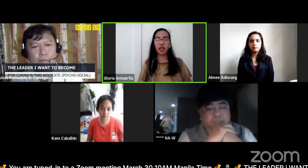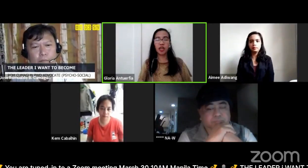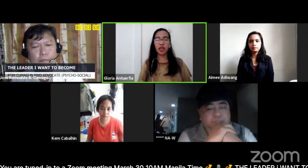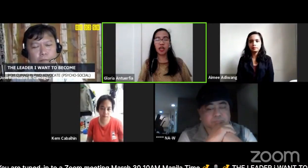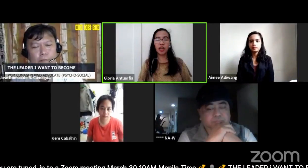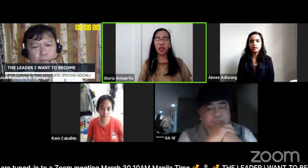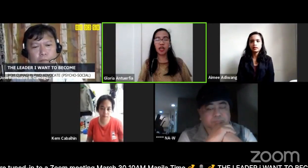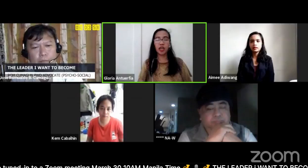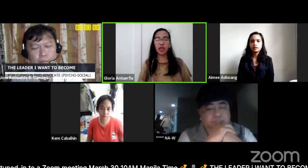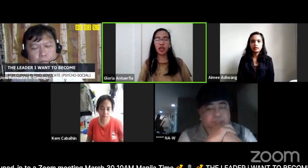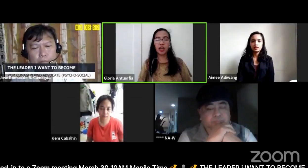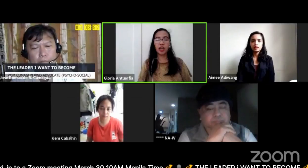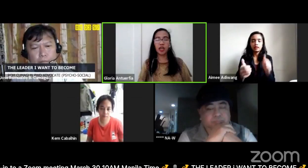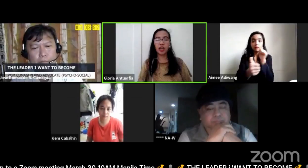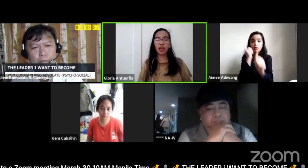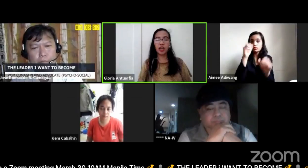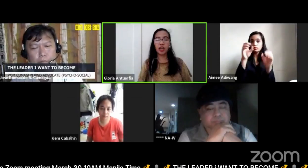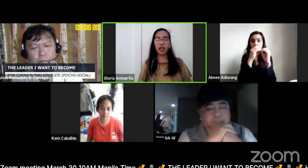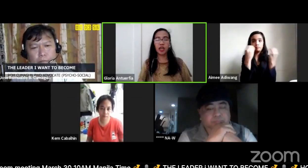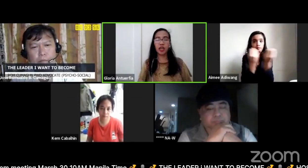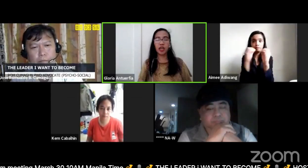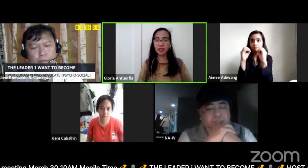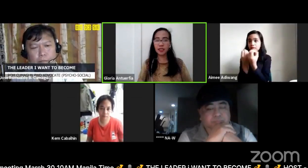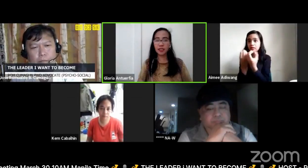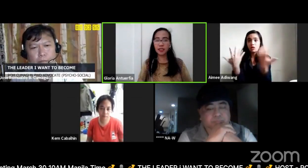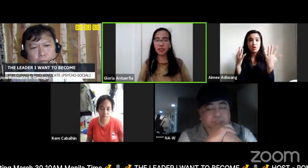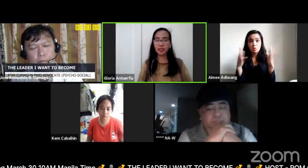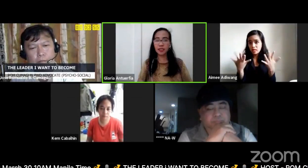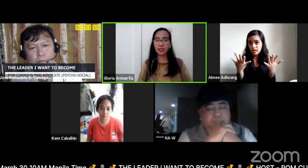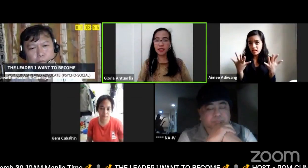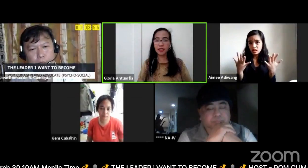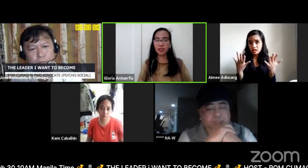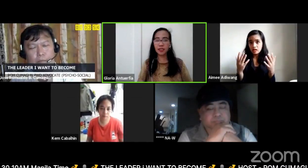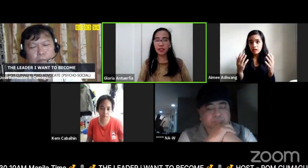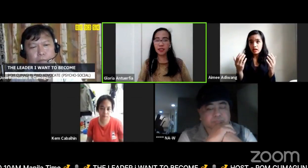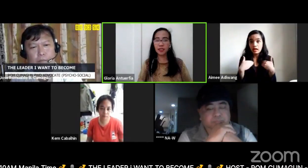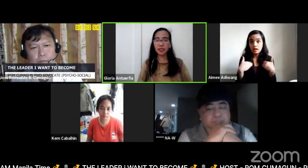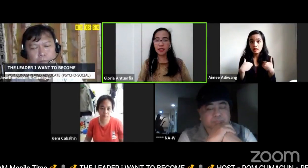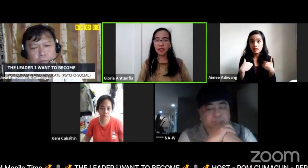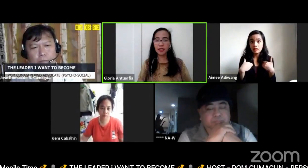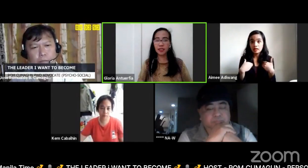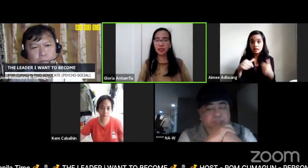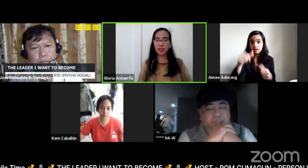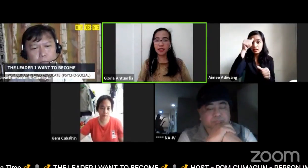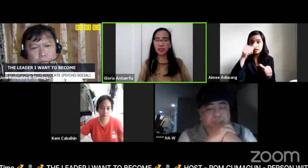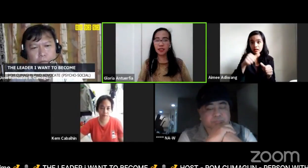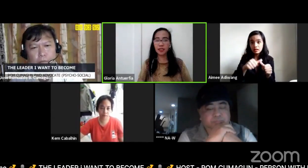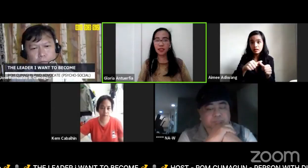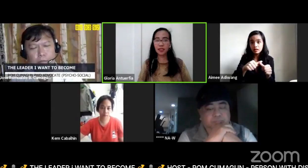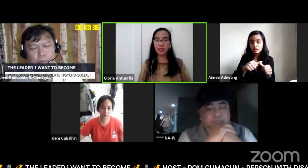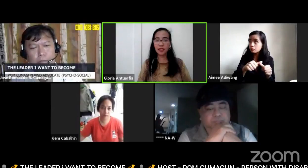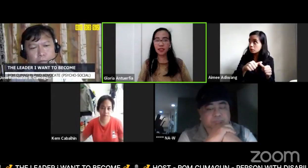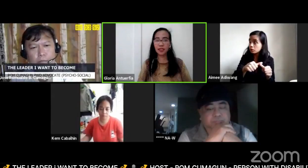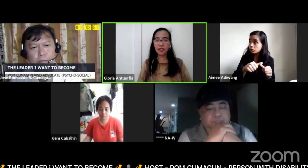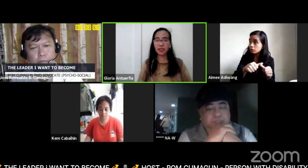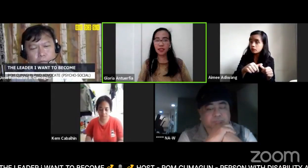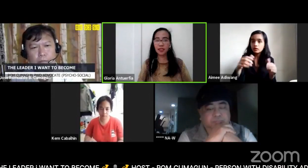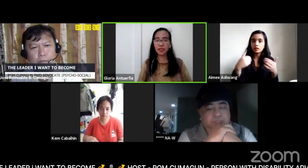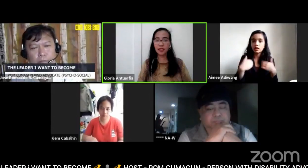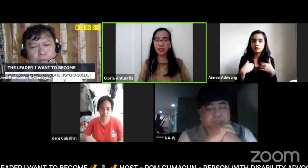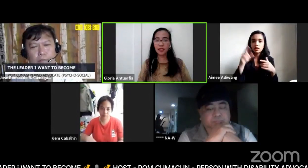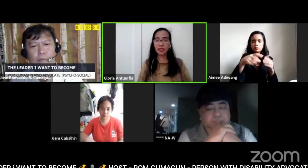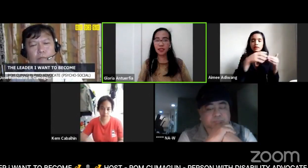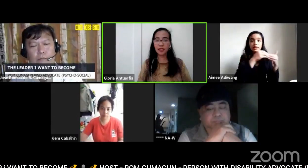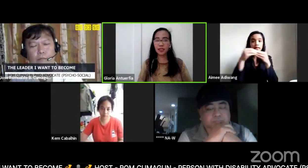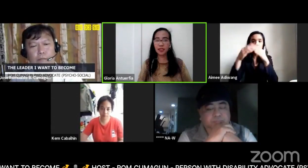Most of the organizations, they have laws, they have bylaws and regulations, rules and regulations. So a good leader should be clear